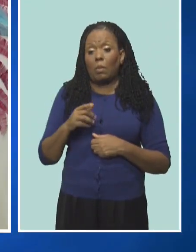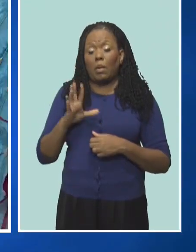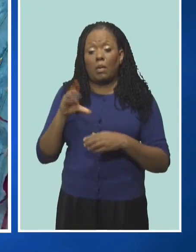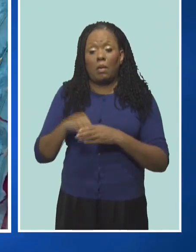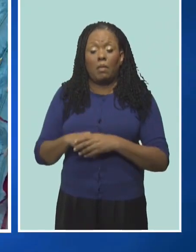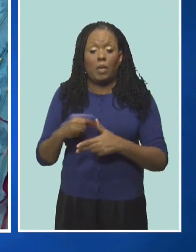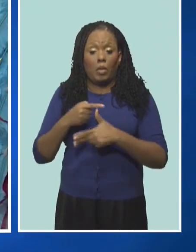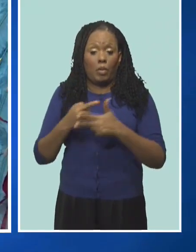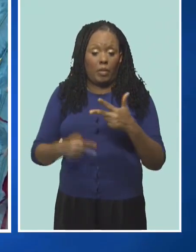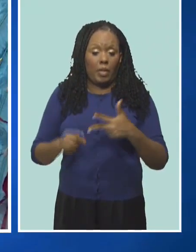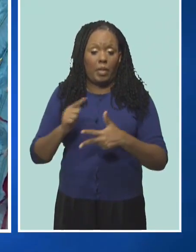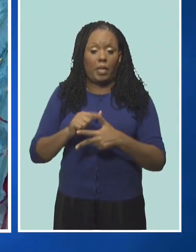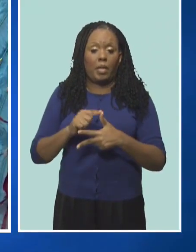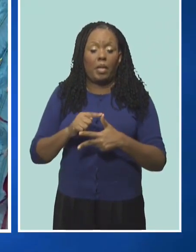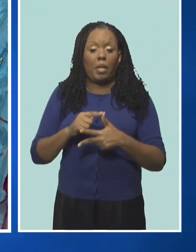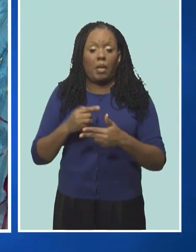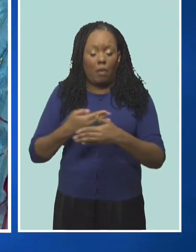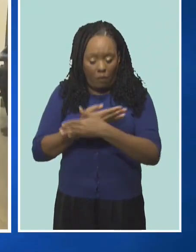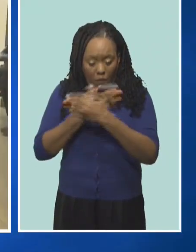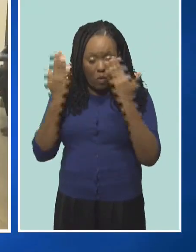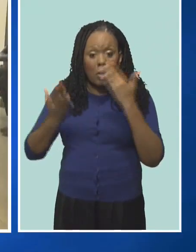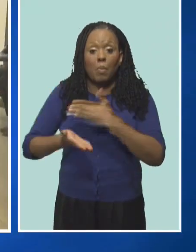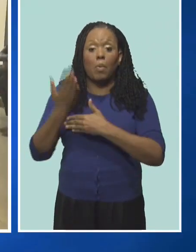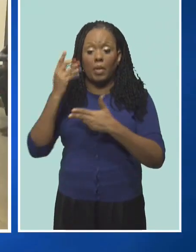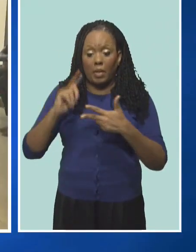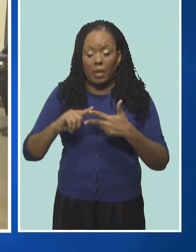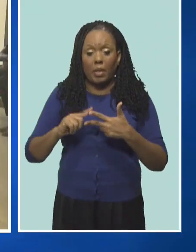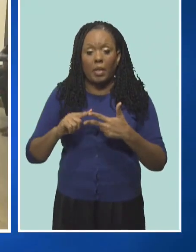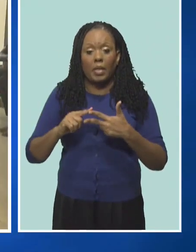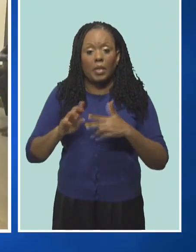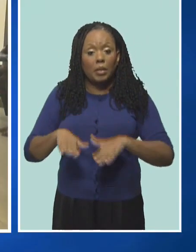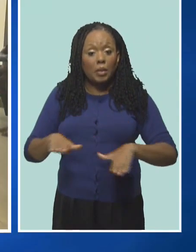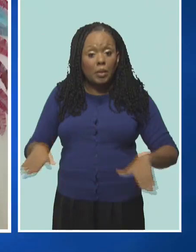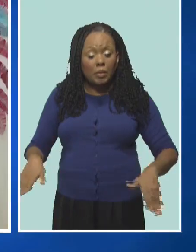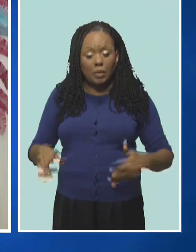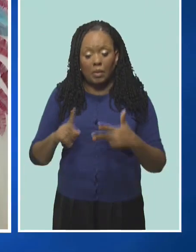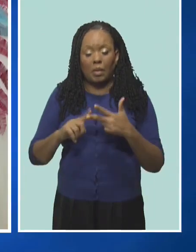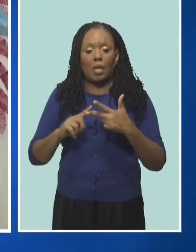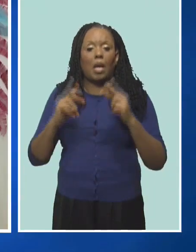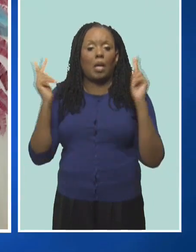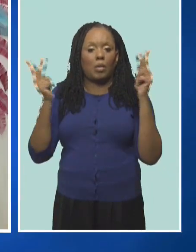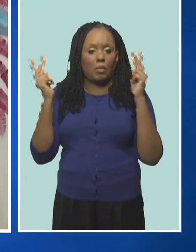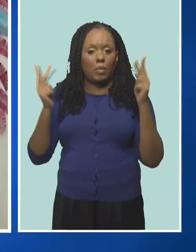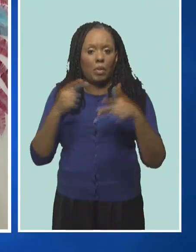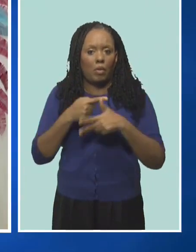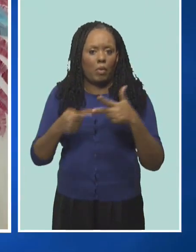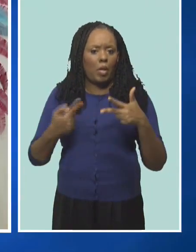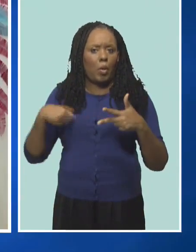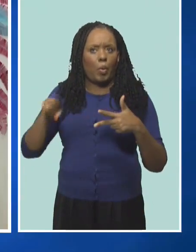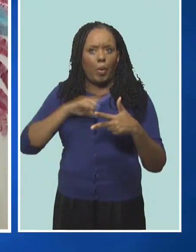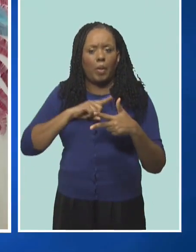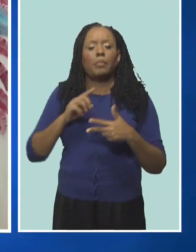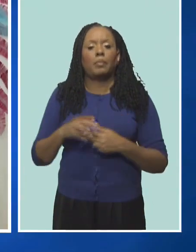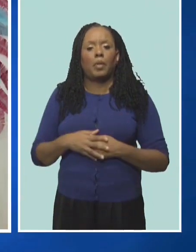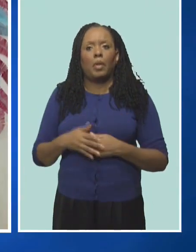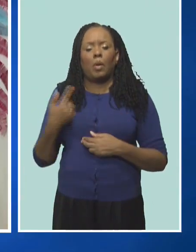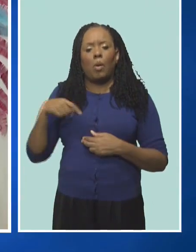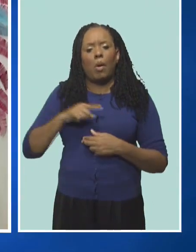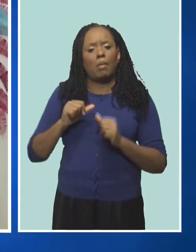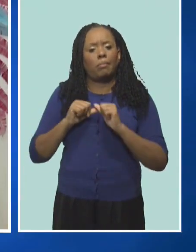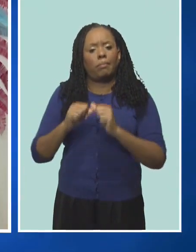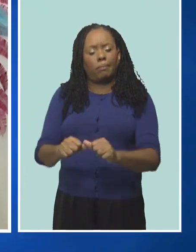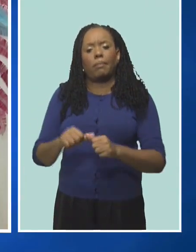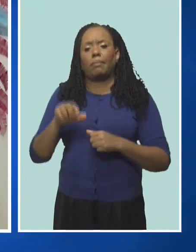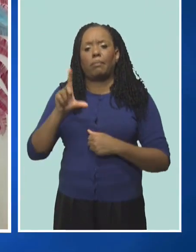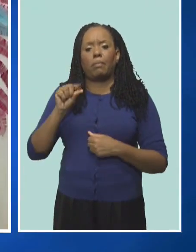4-Day Morning, and Grand Kadooment. So, any assistance that you can get. I mean, we put on a pretty steady brand for over the last 20 years. We've been